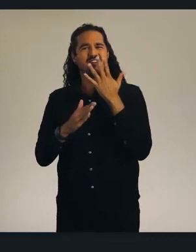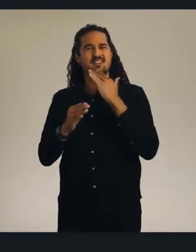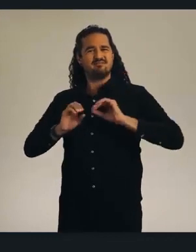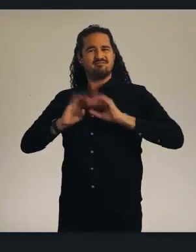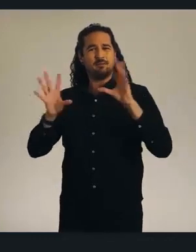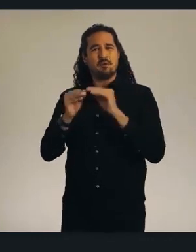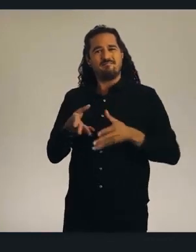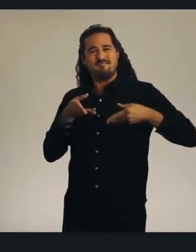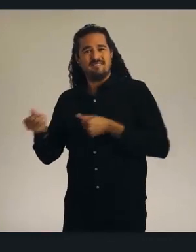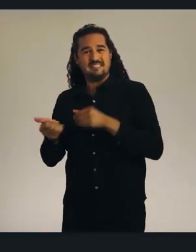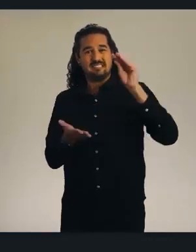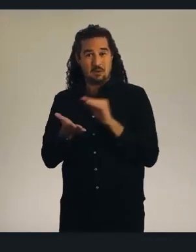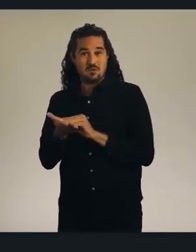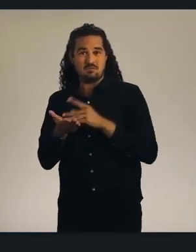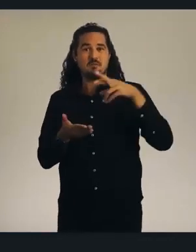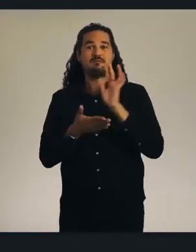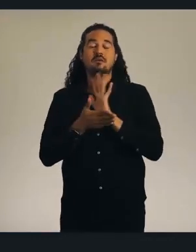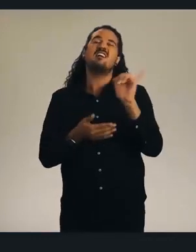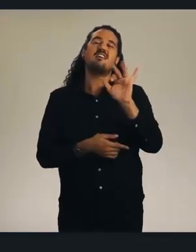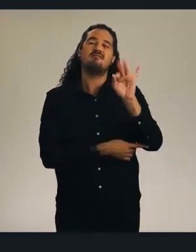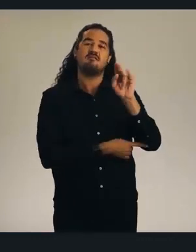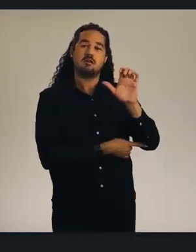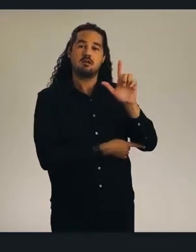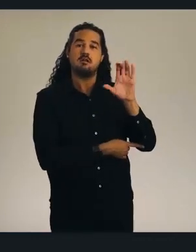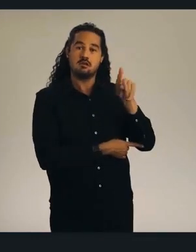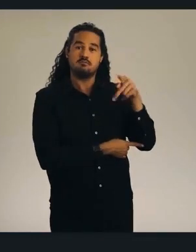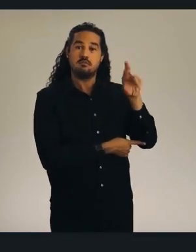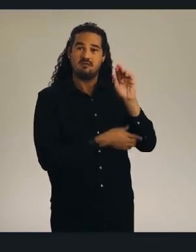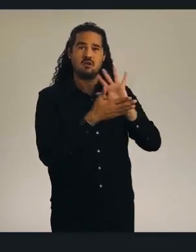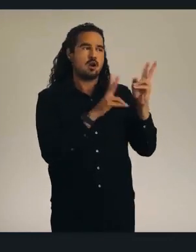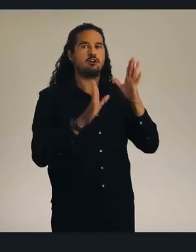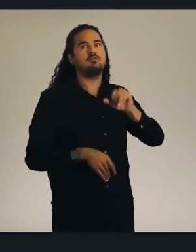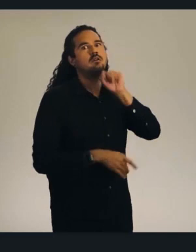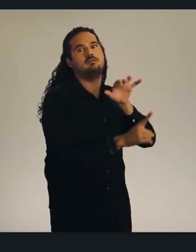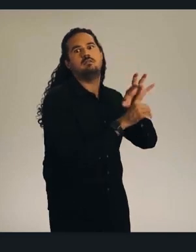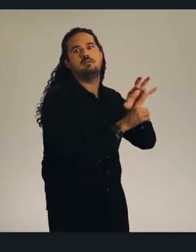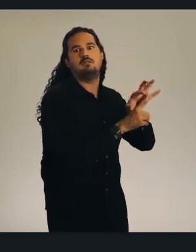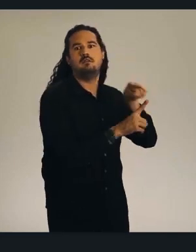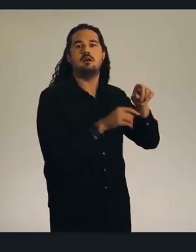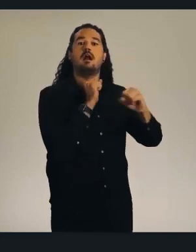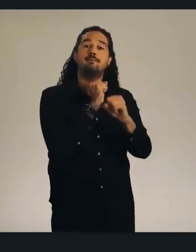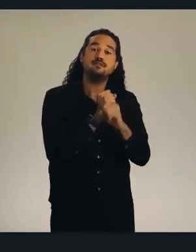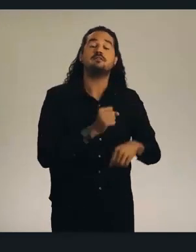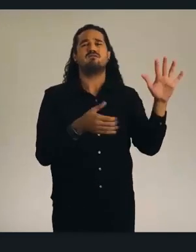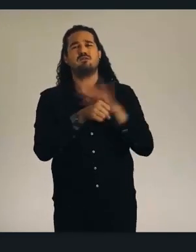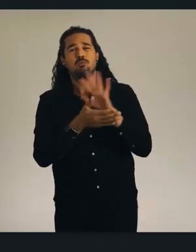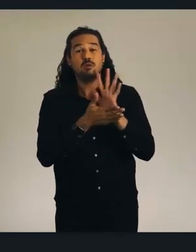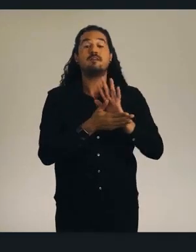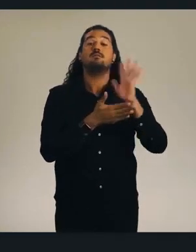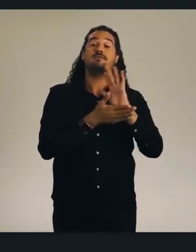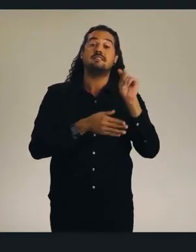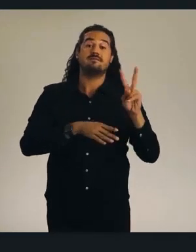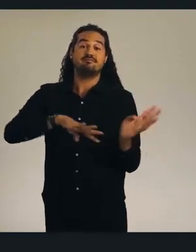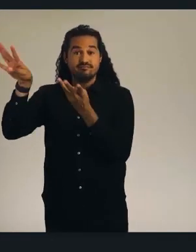use in pro video editing apps like Final Cut Pro. That's why it's widely used by video editors as the final delivery format for commercials, feature films, and broadcast. A15 Bionic adds